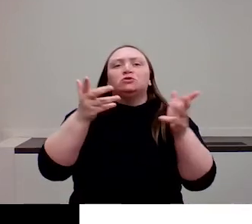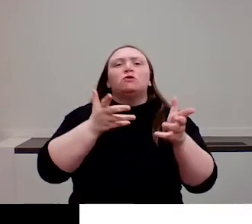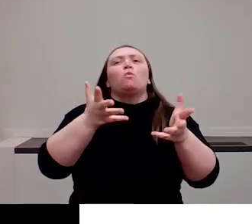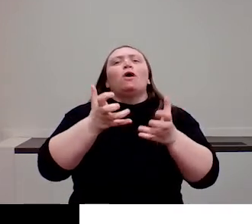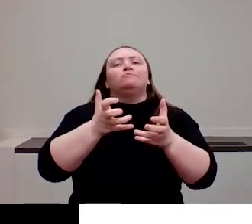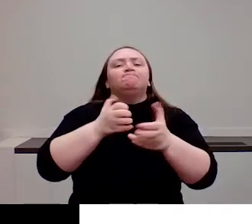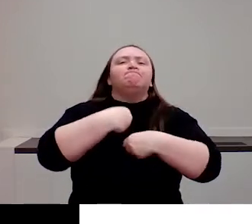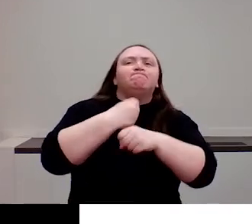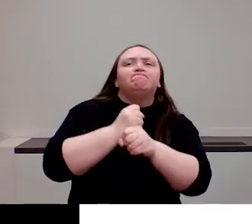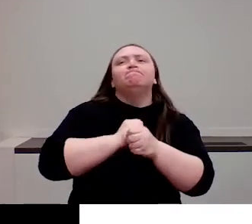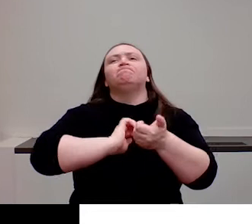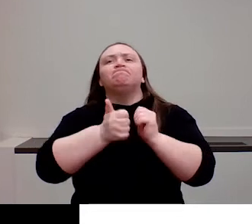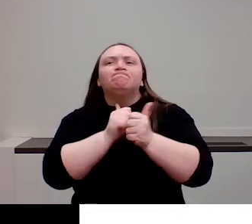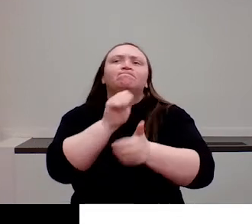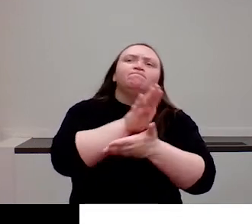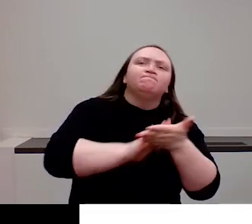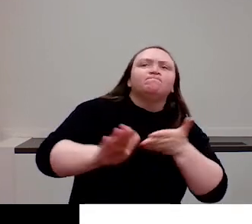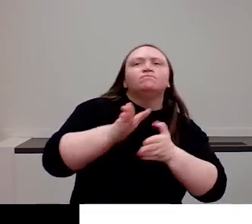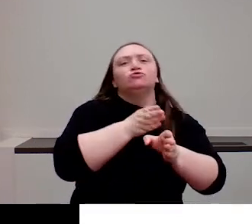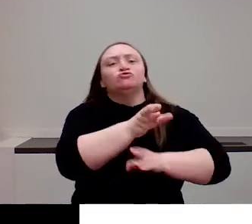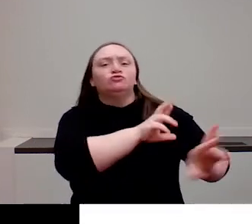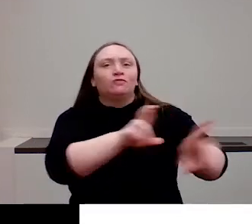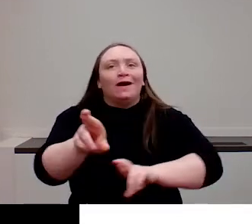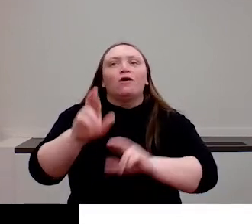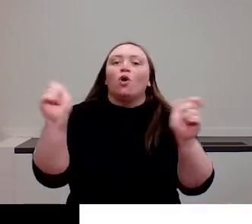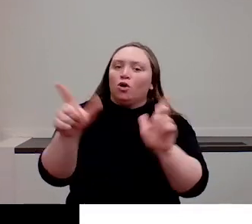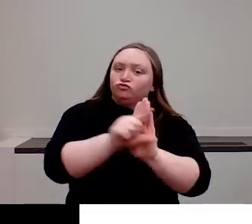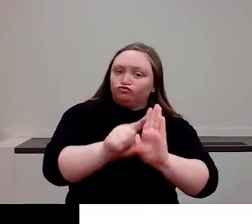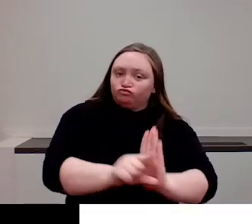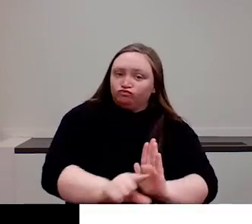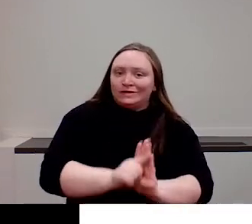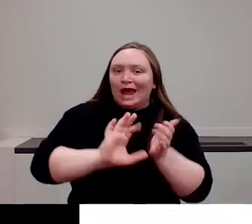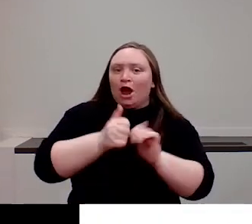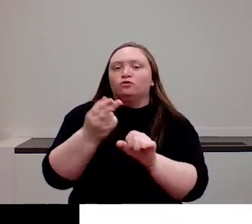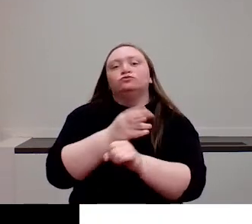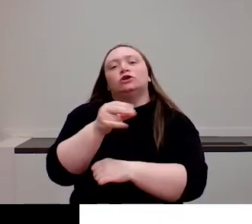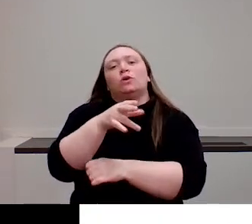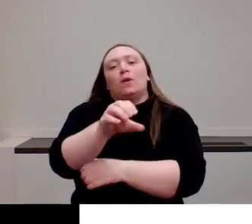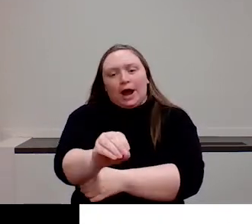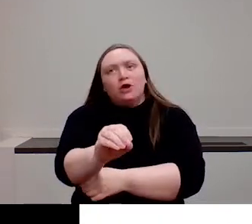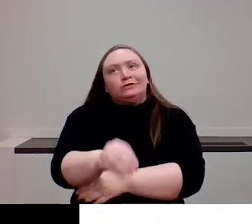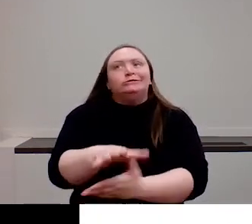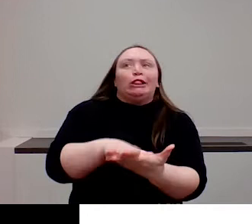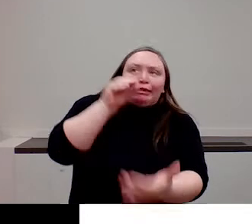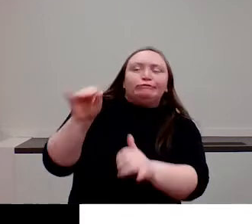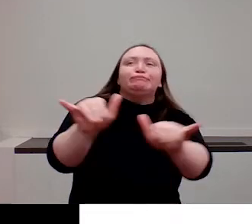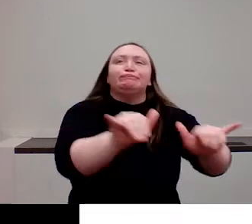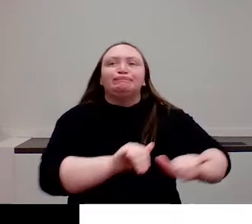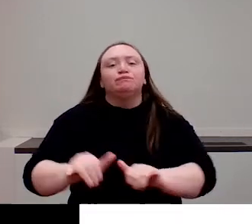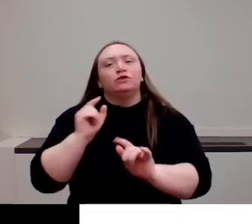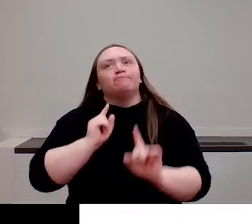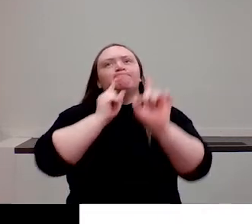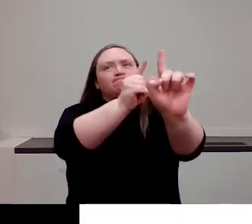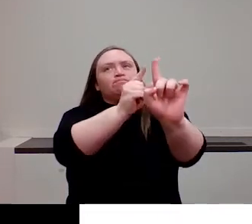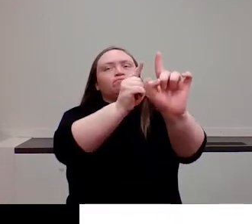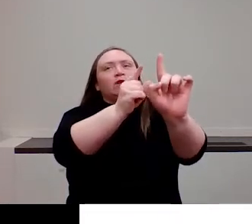competitive college and career-ready graduates through all grade levels by implementing Ohio's new learning standard with fidelity. Our mission statement is to